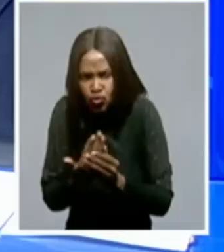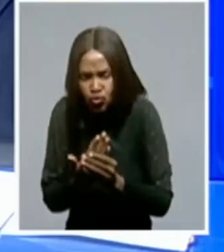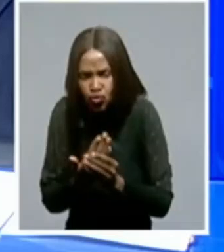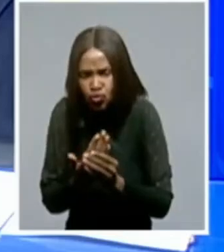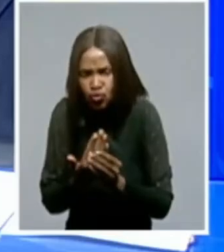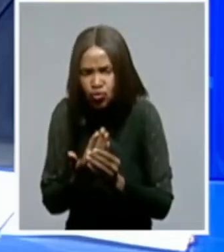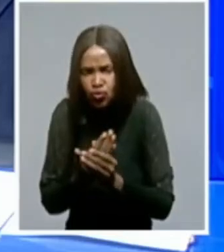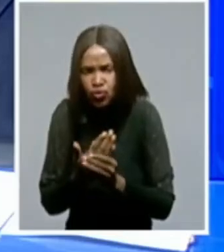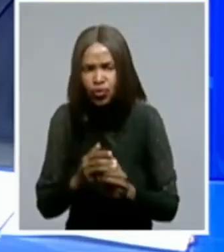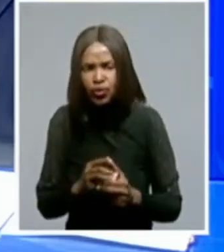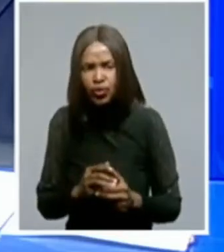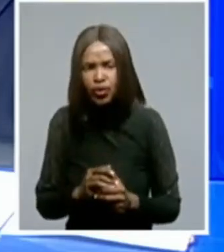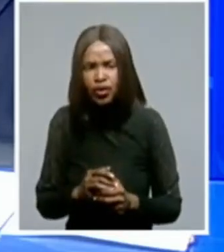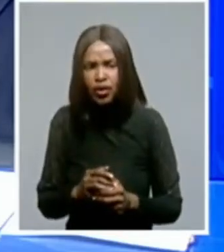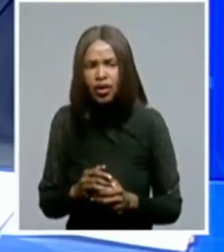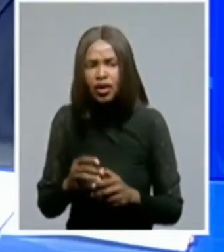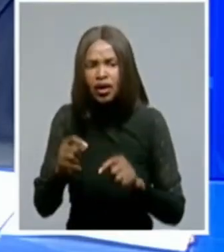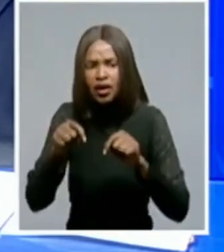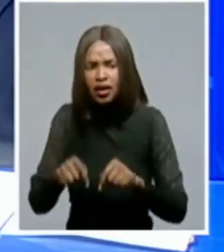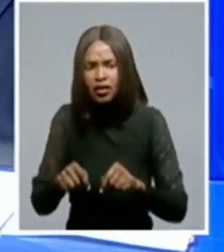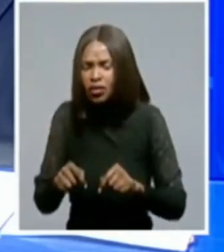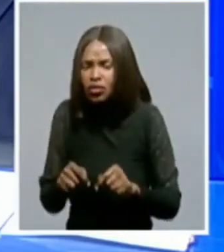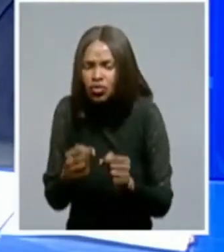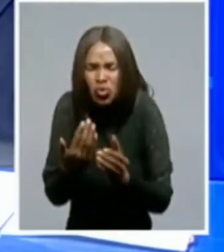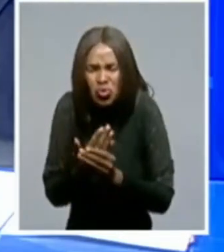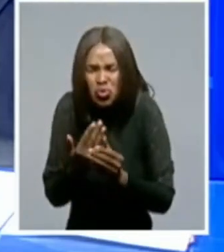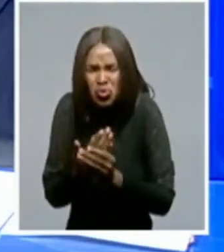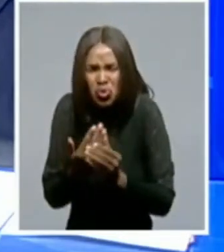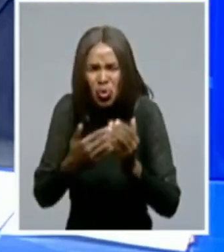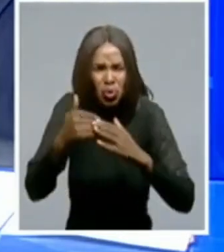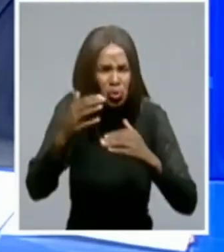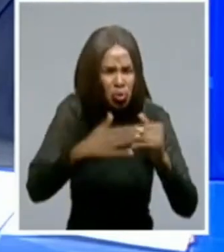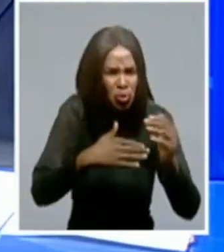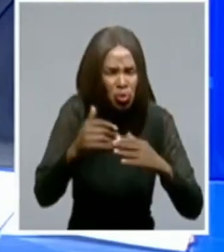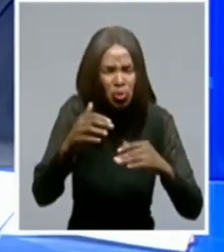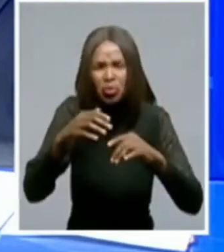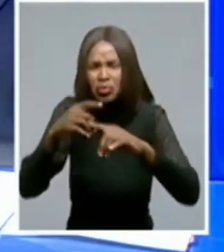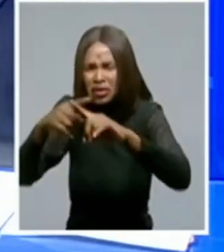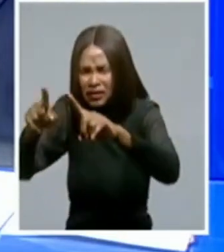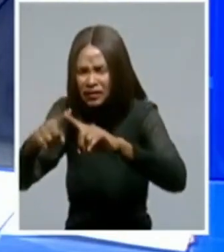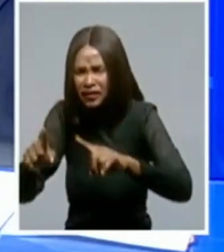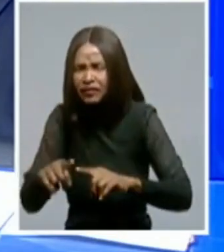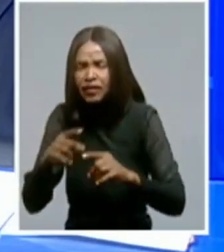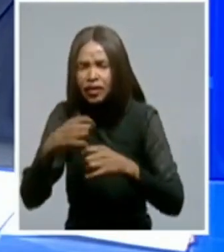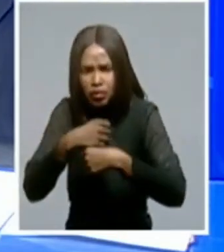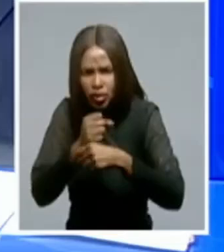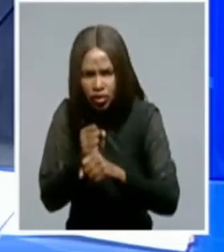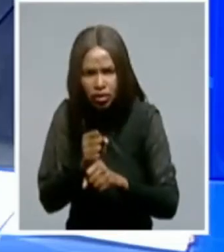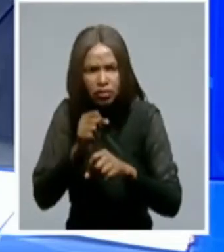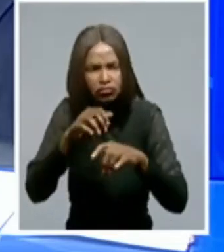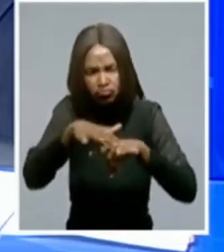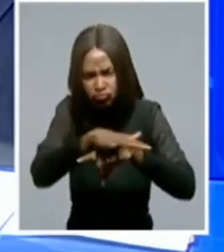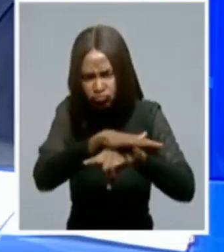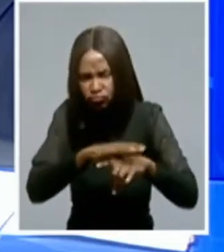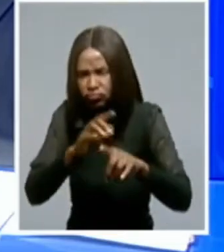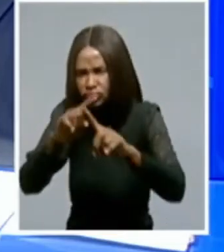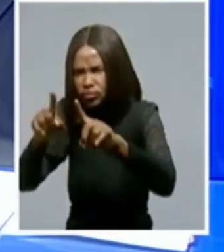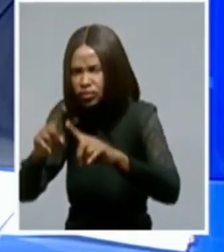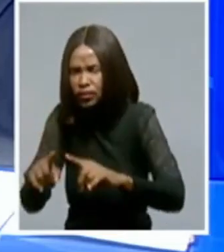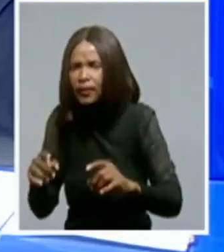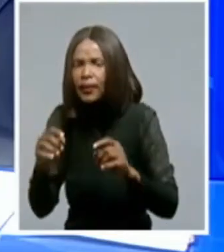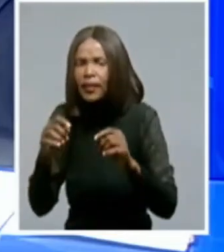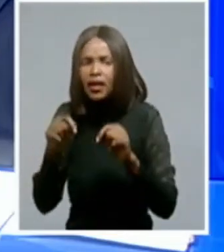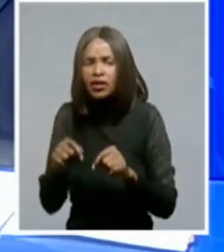establishment. And most of the time, it's really building it from scratch. So it's construction, etc. So that's what a greenfield is. And that index is really looking at